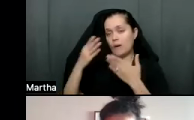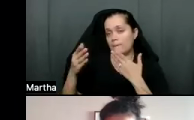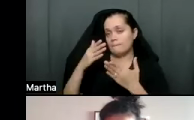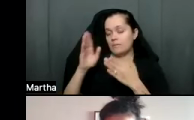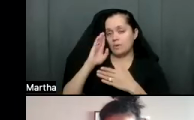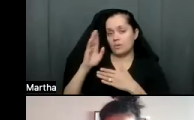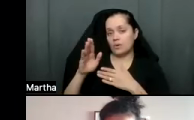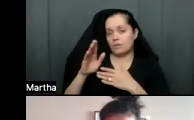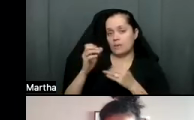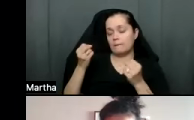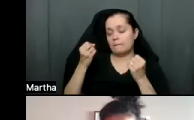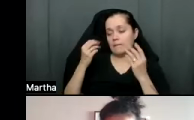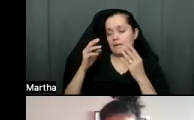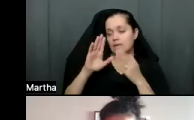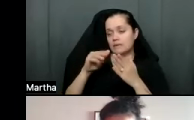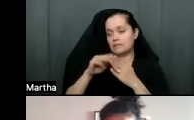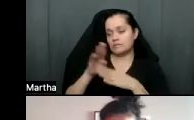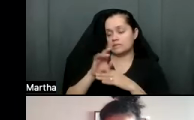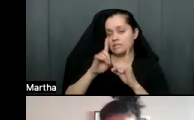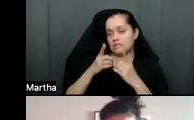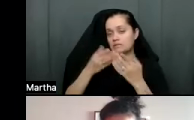be mini central business districts.